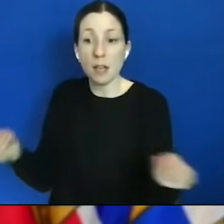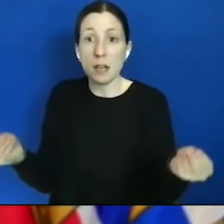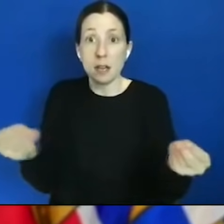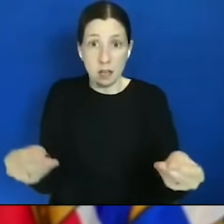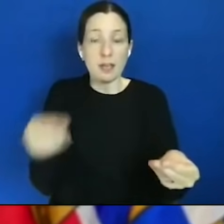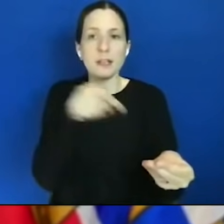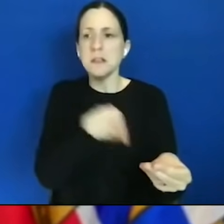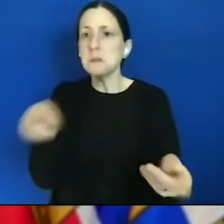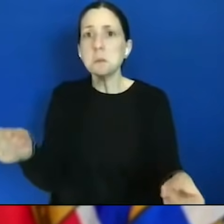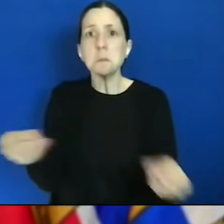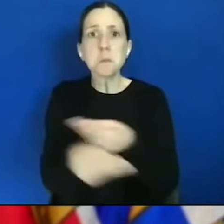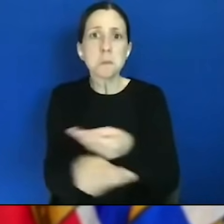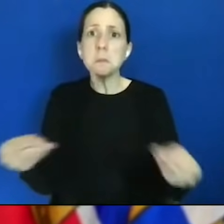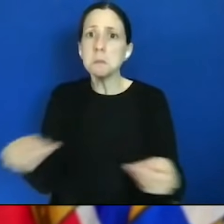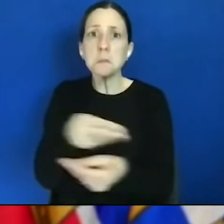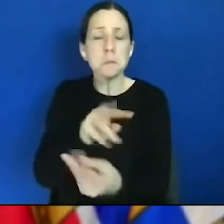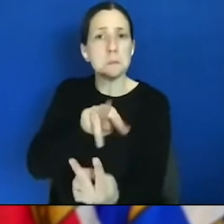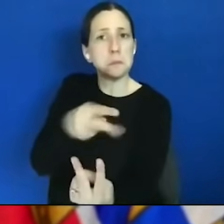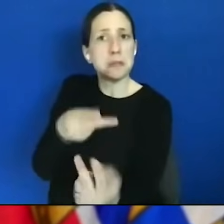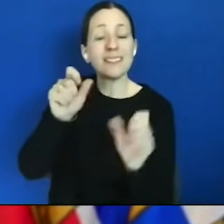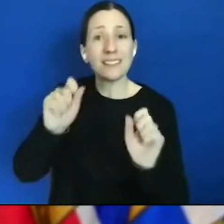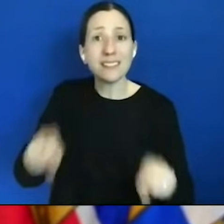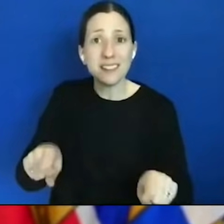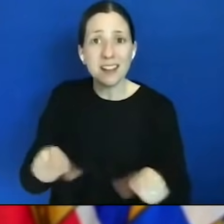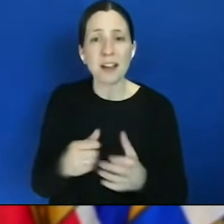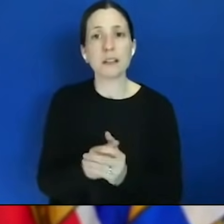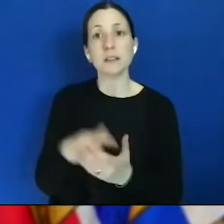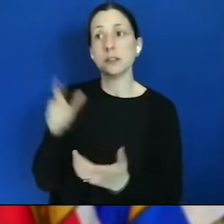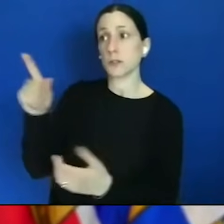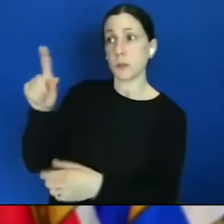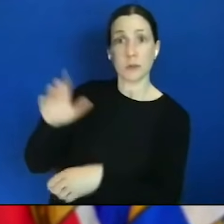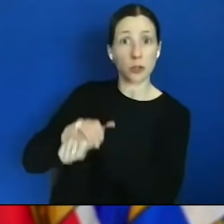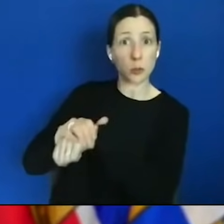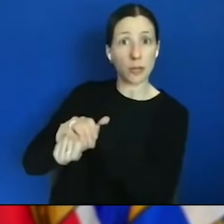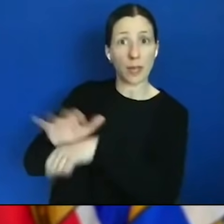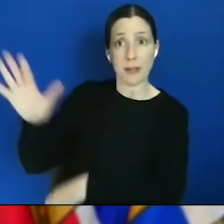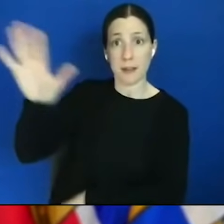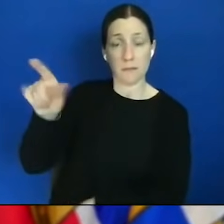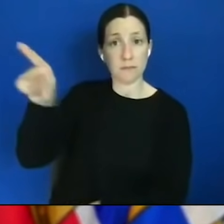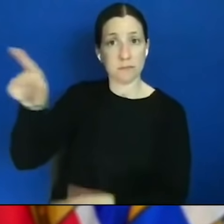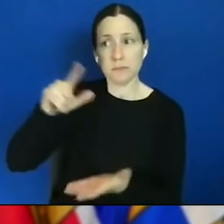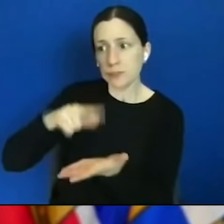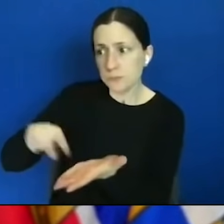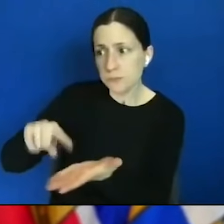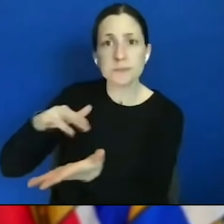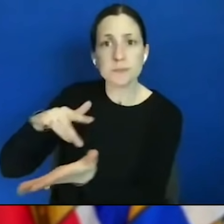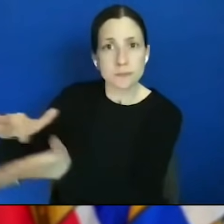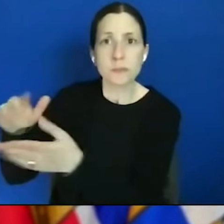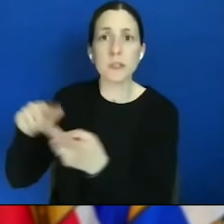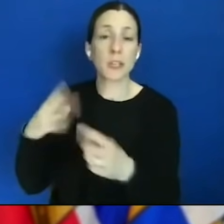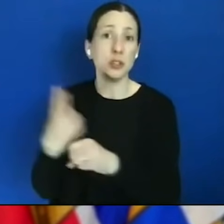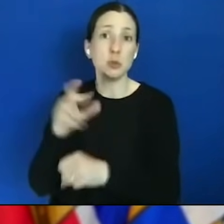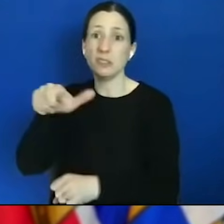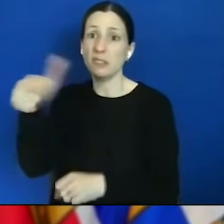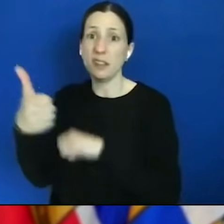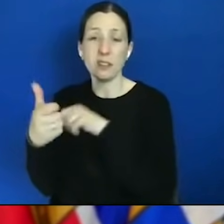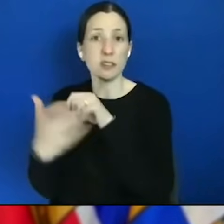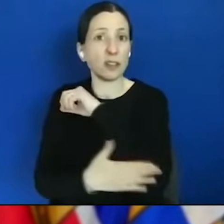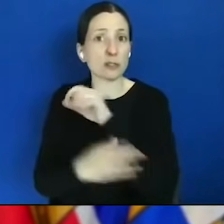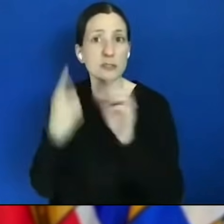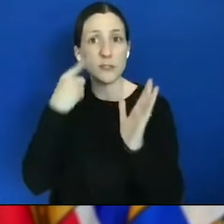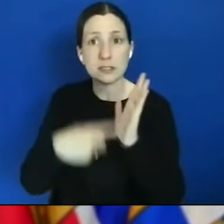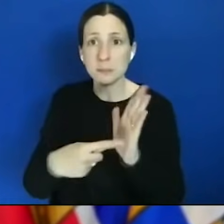the UK, as well as the effectiveness from studies and use in places like Germany, in